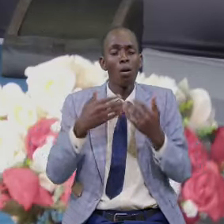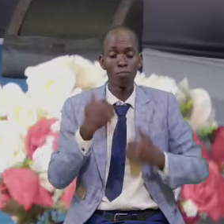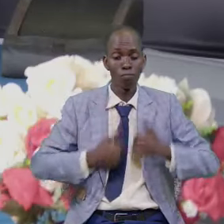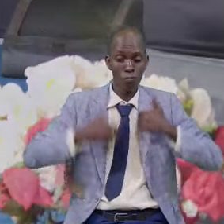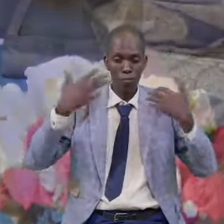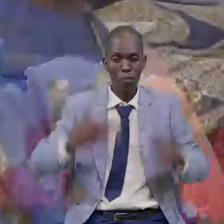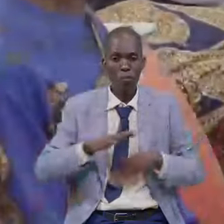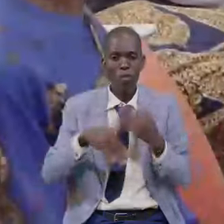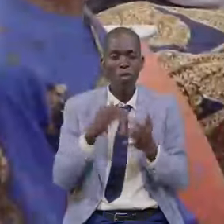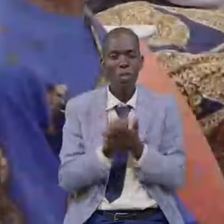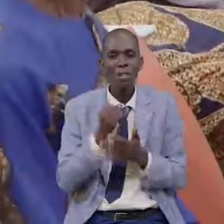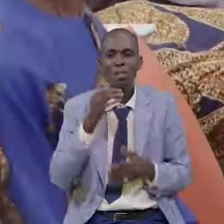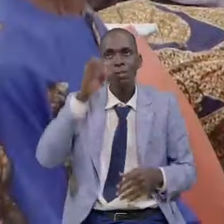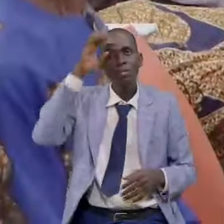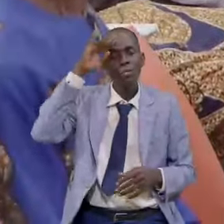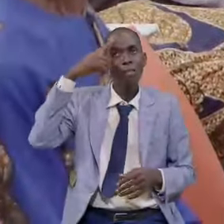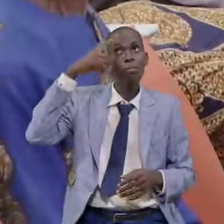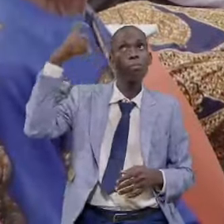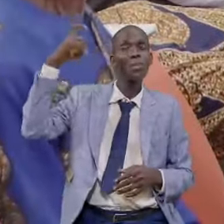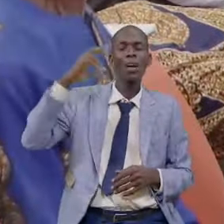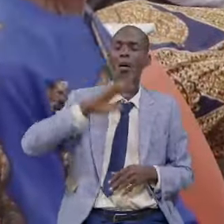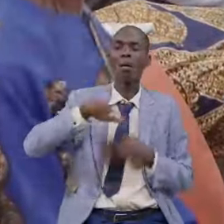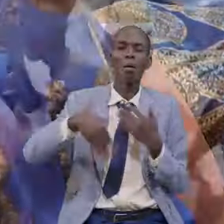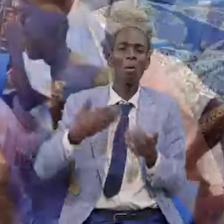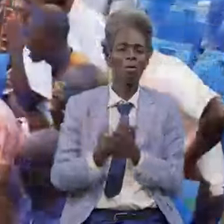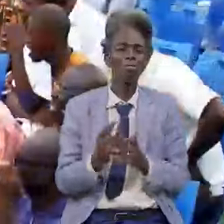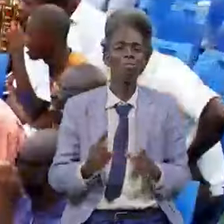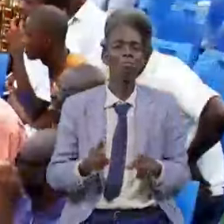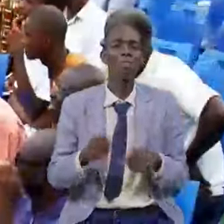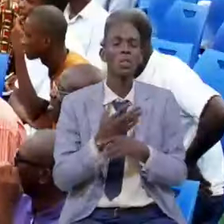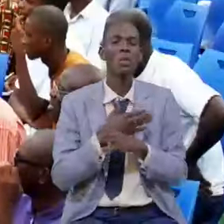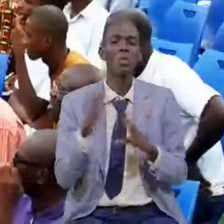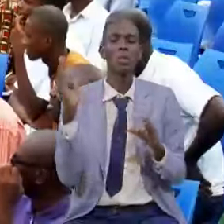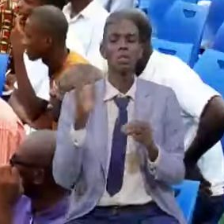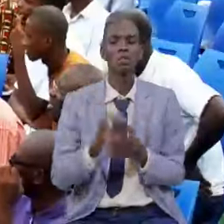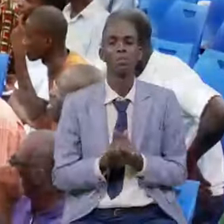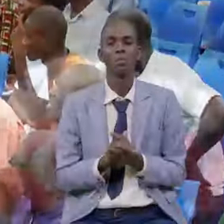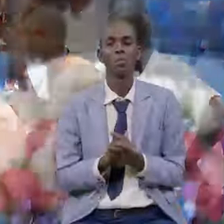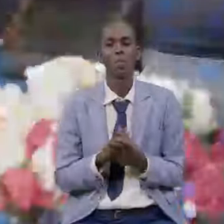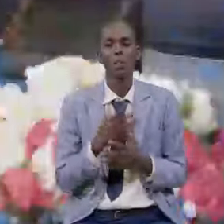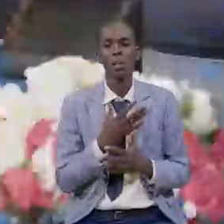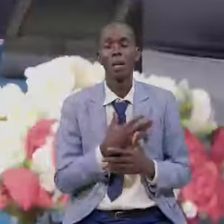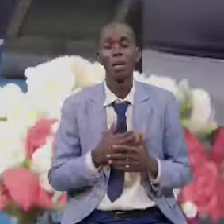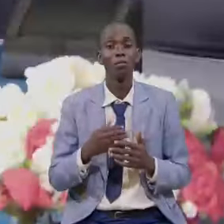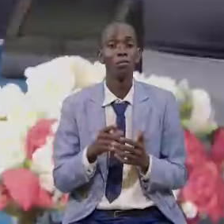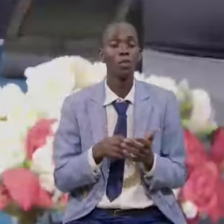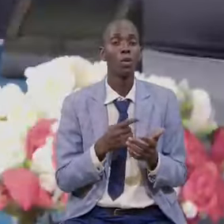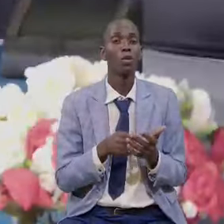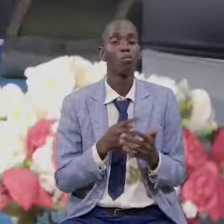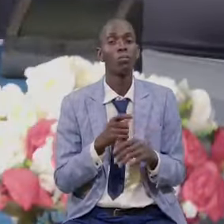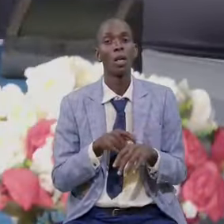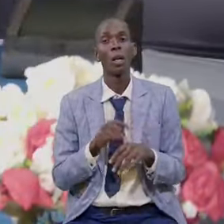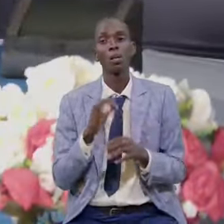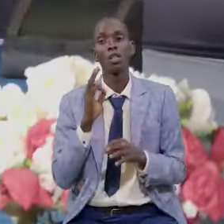all gone. I said they're all gone. And so sometimes if you take, you know,